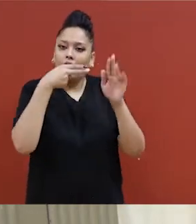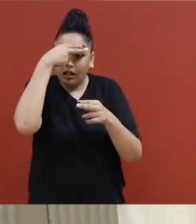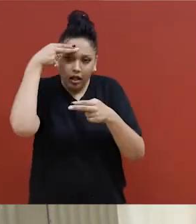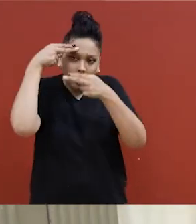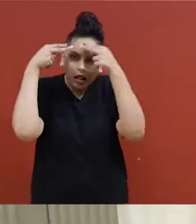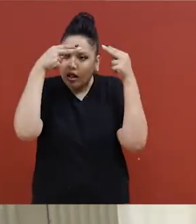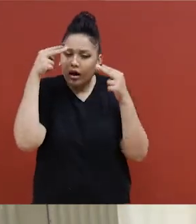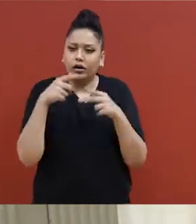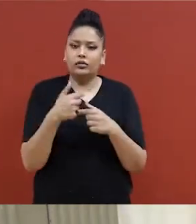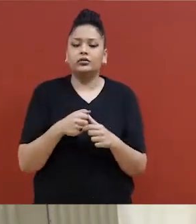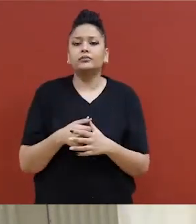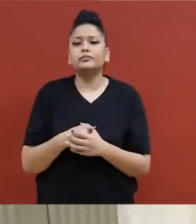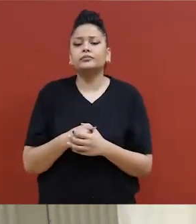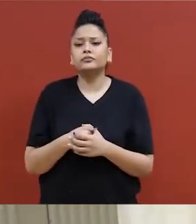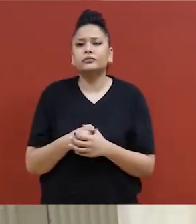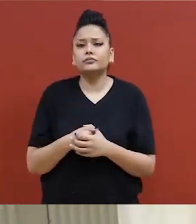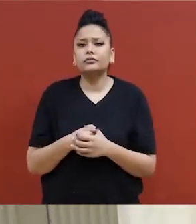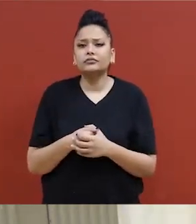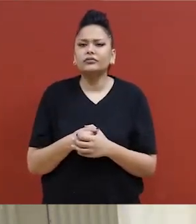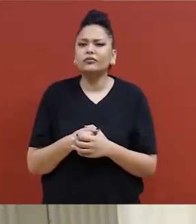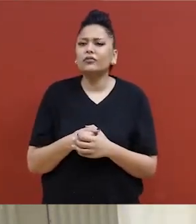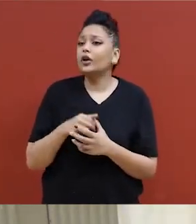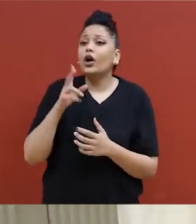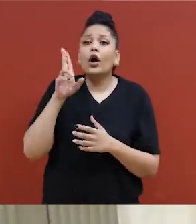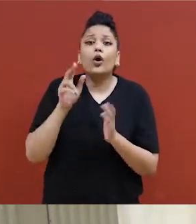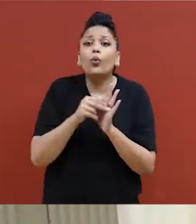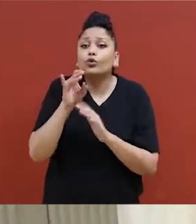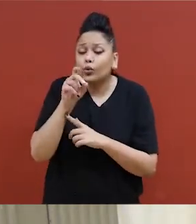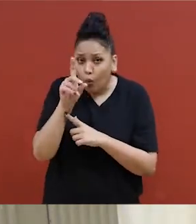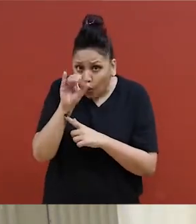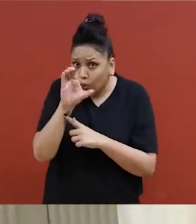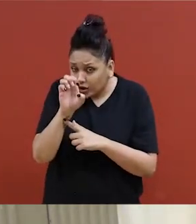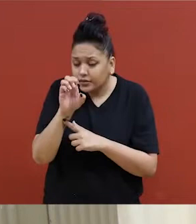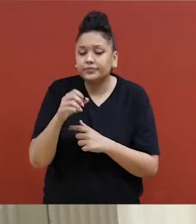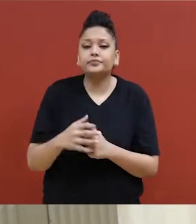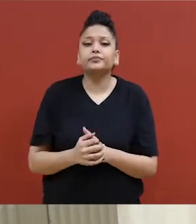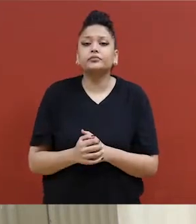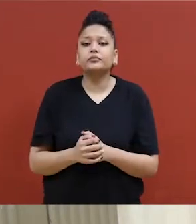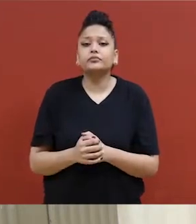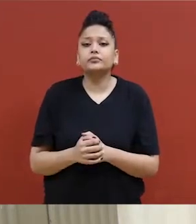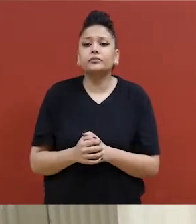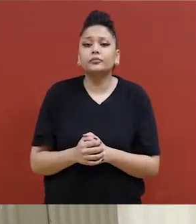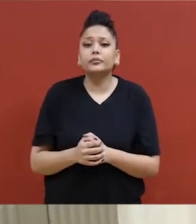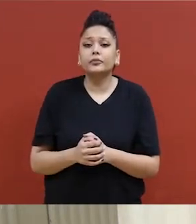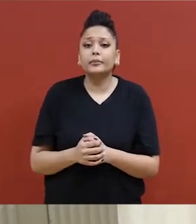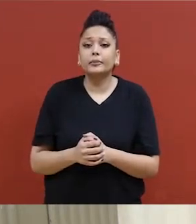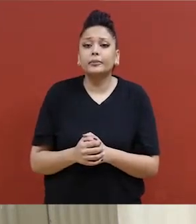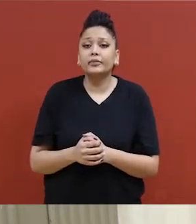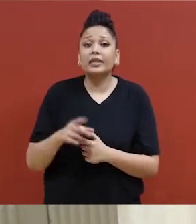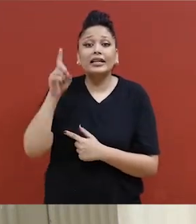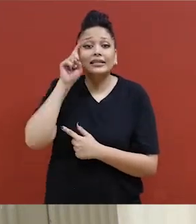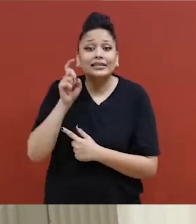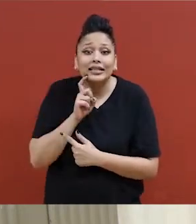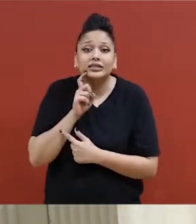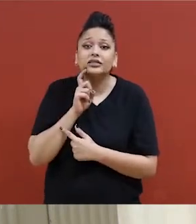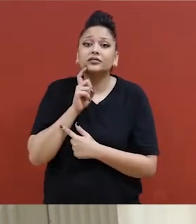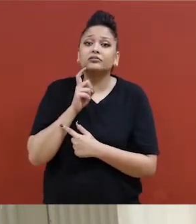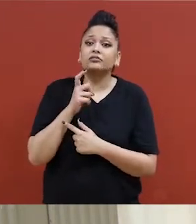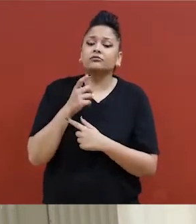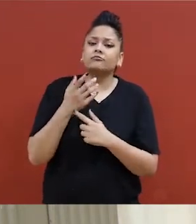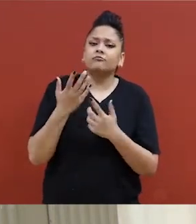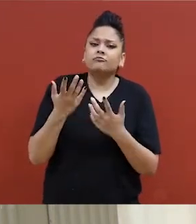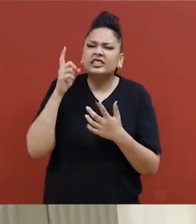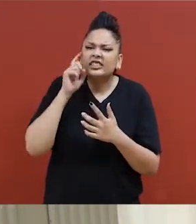sexual activity, Yeah. right? Unwanted kissing, unwanted touching of our breasts, our genitals, or our